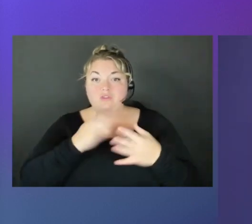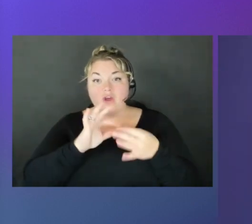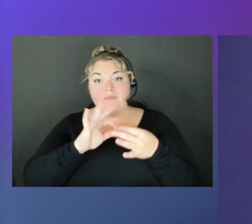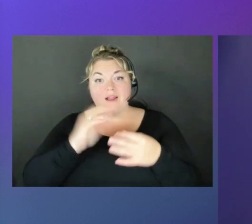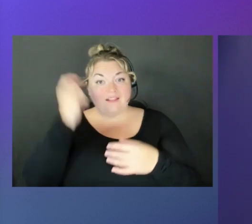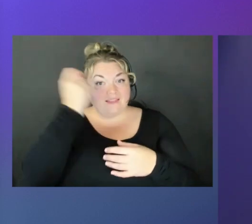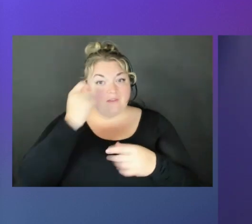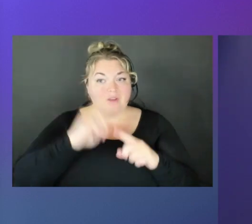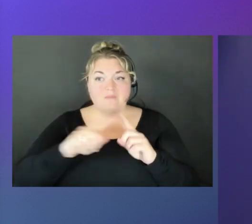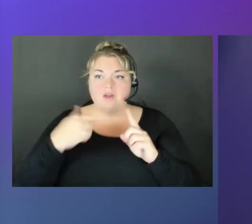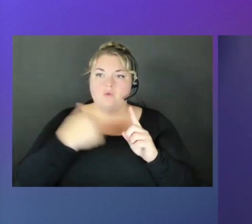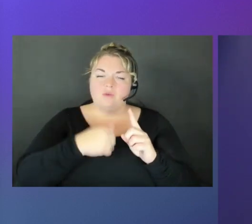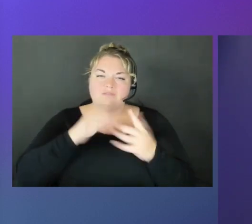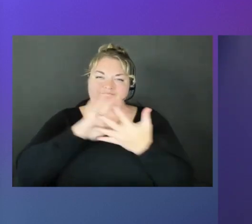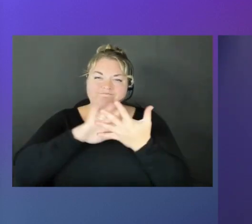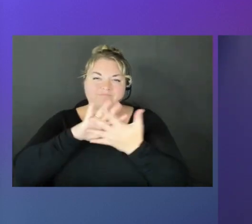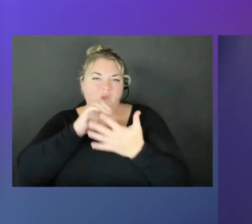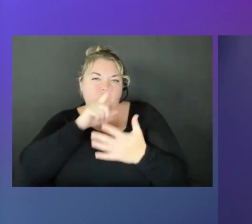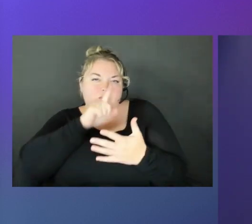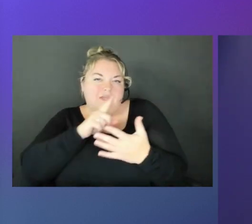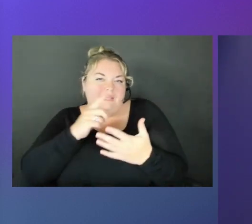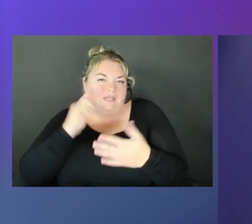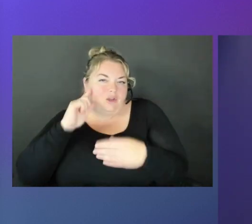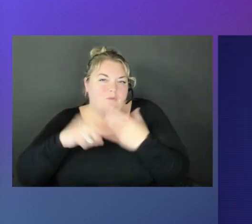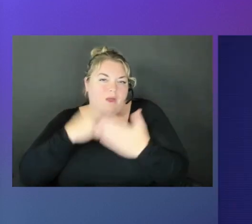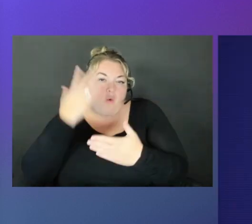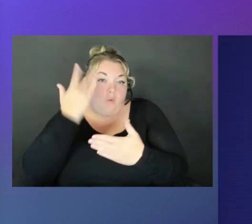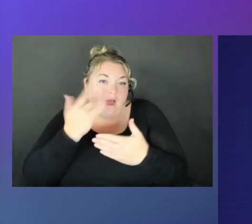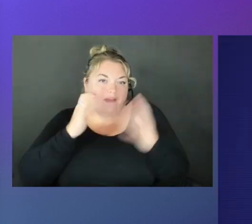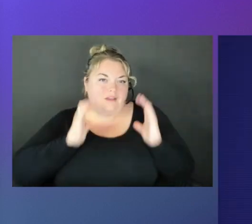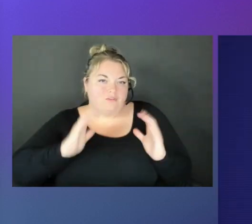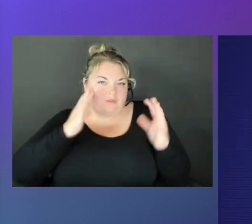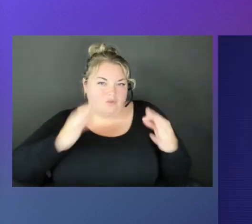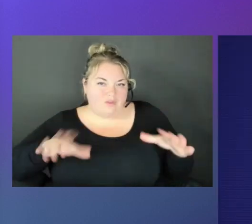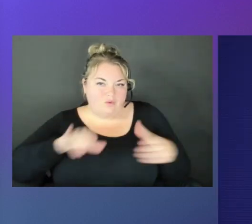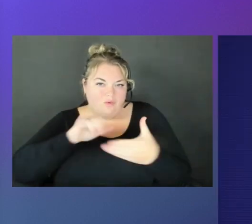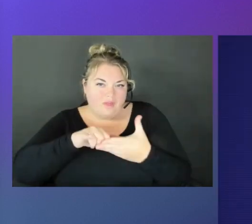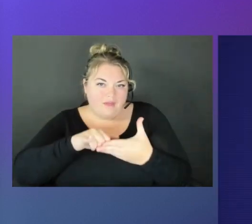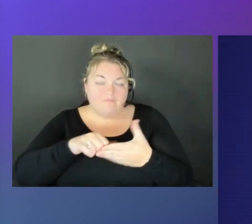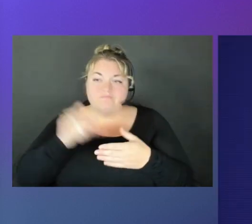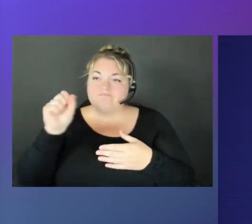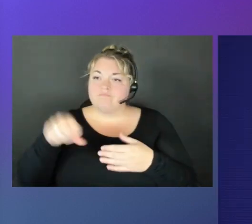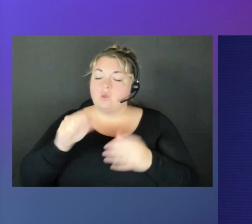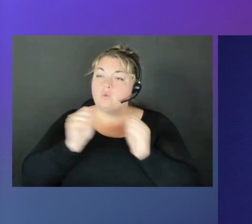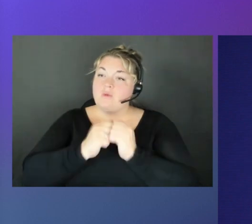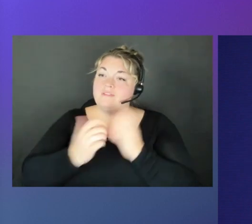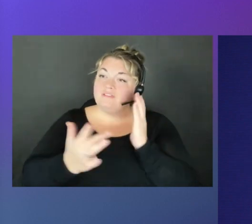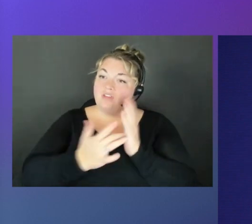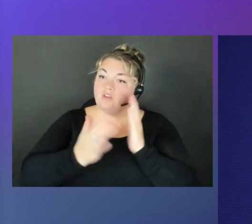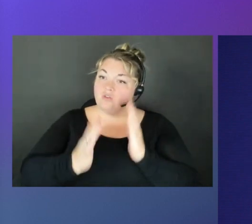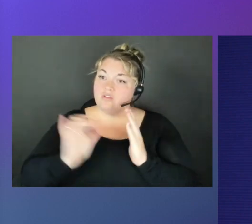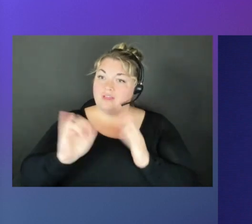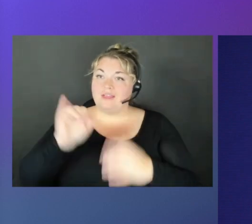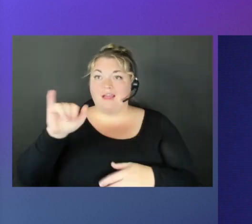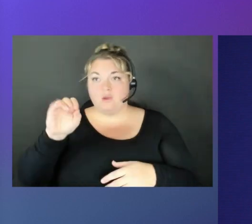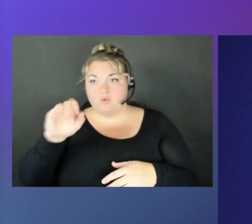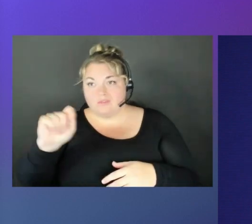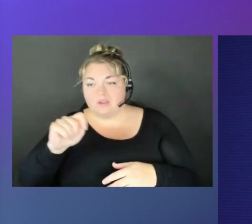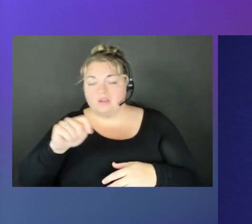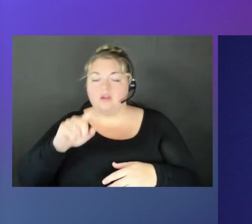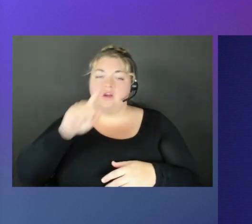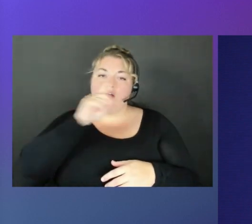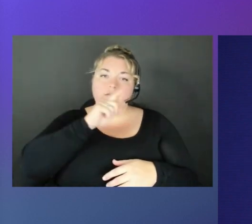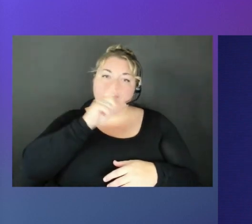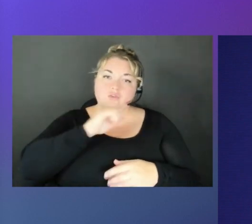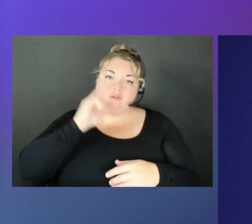much about what's driving customers to go that way. Yeah, definitely. So with the maturing of technologies like IoT, artificial